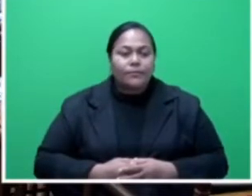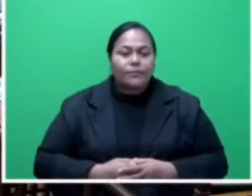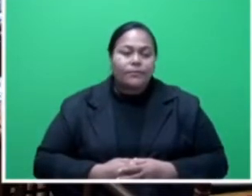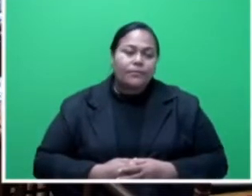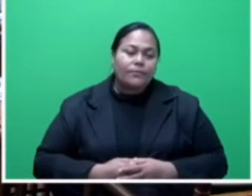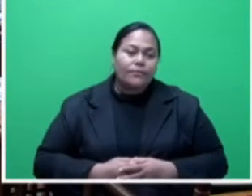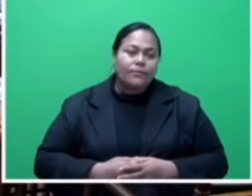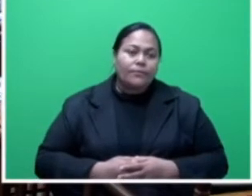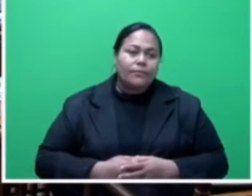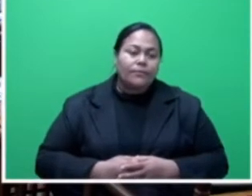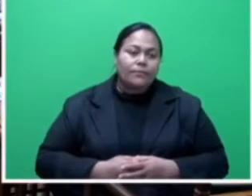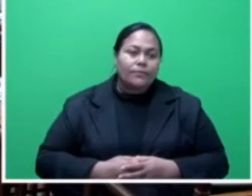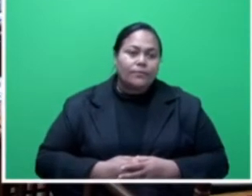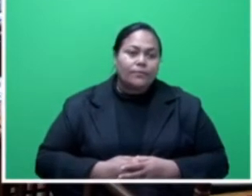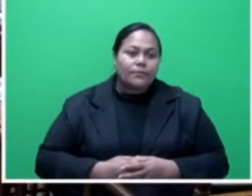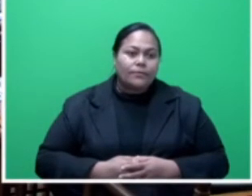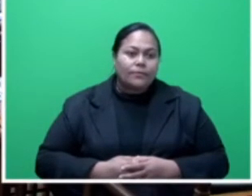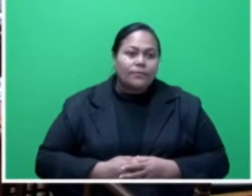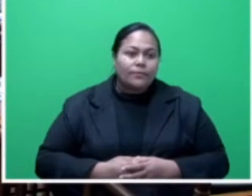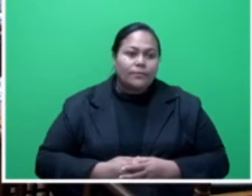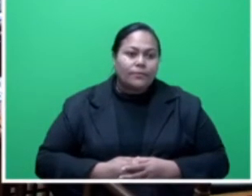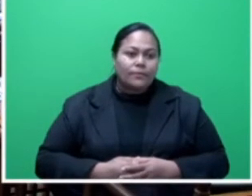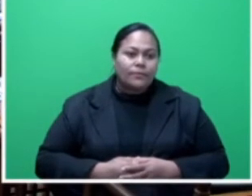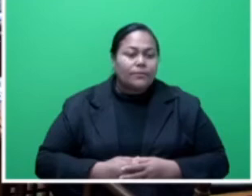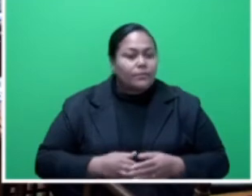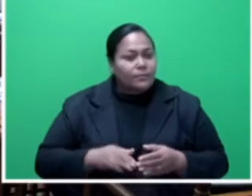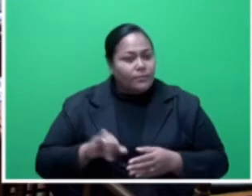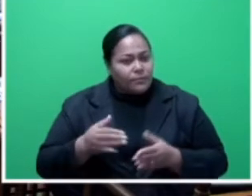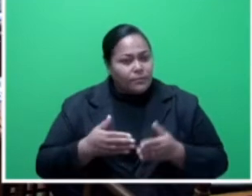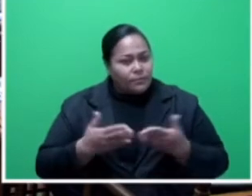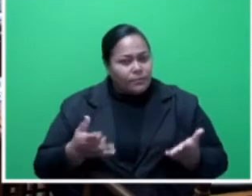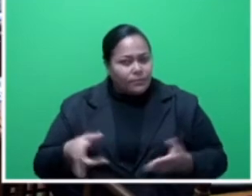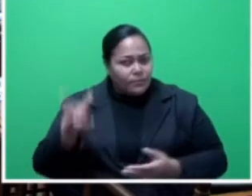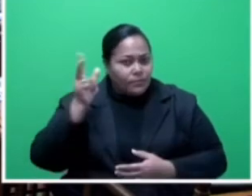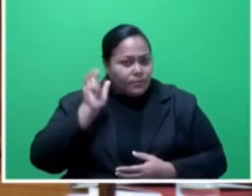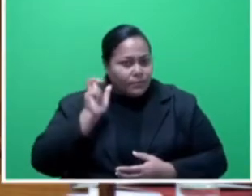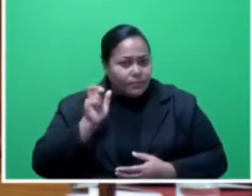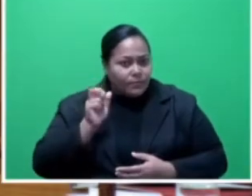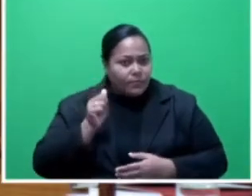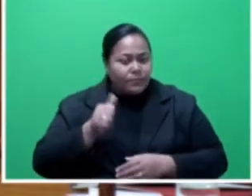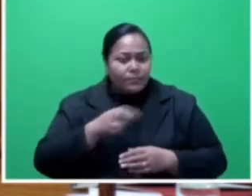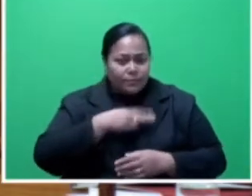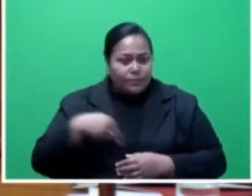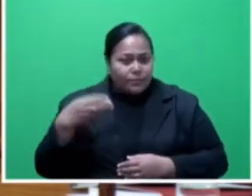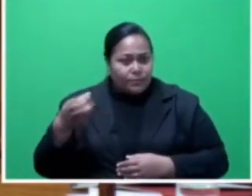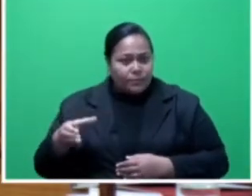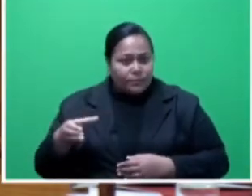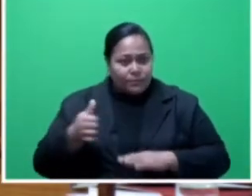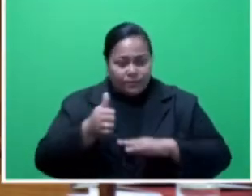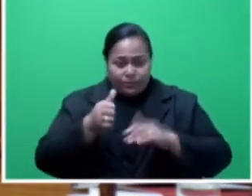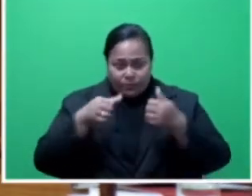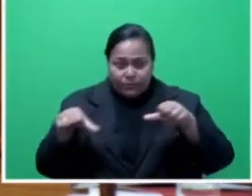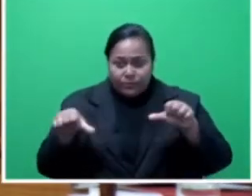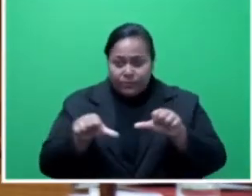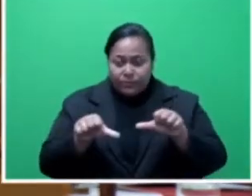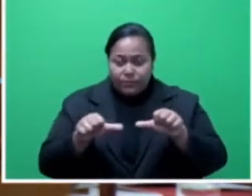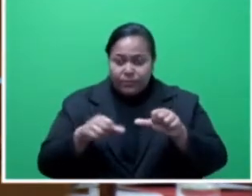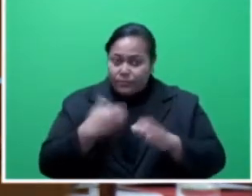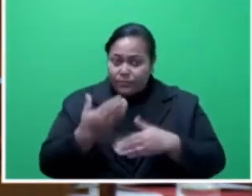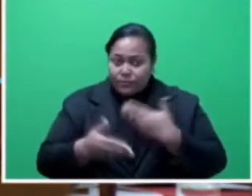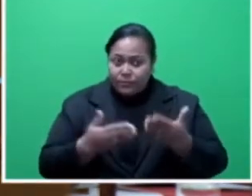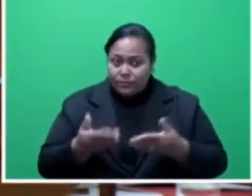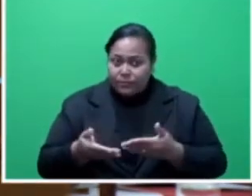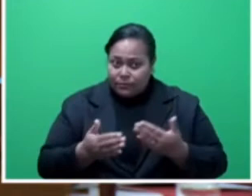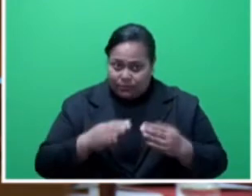we've just heard that Honorable Reddy, Minister for Agriculture, just mentioned that we were satisfied with the